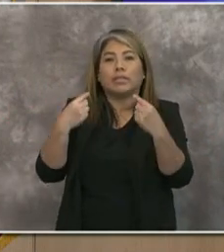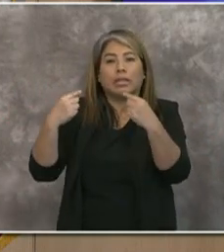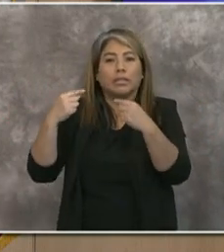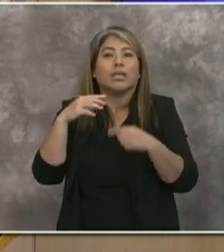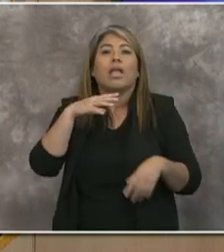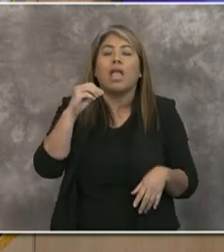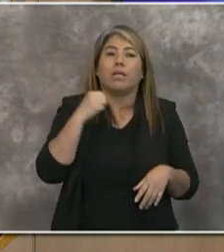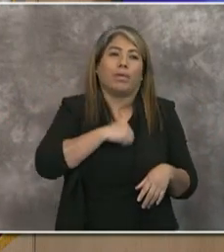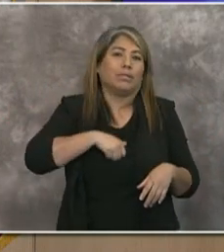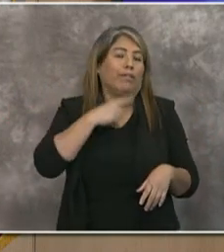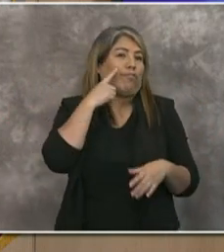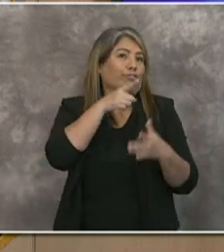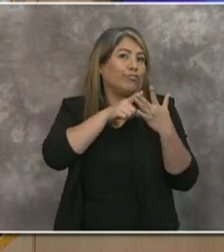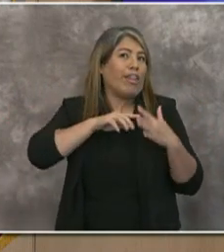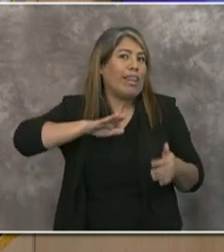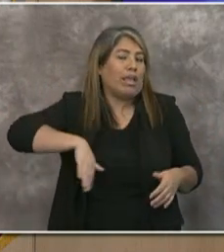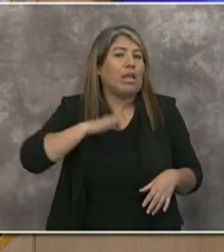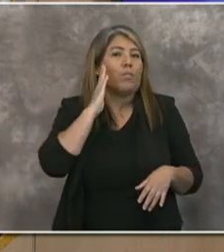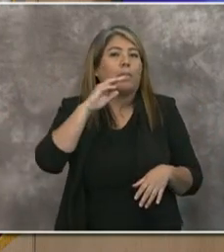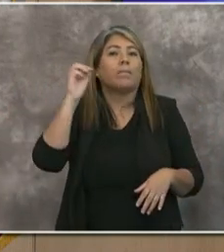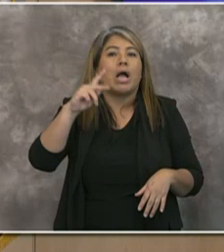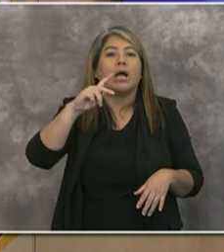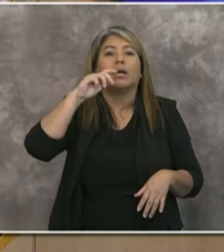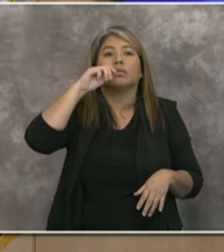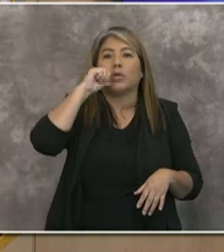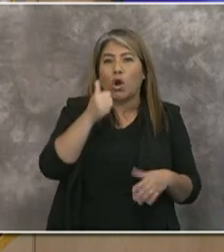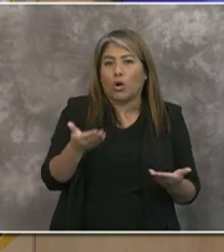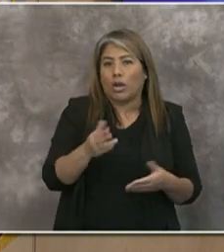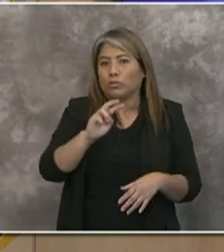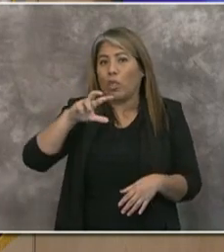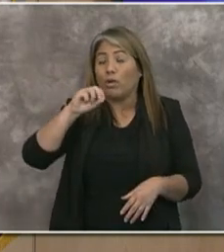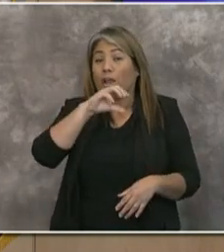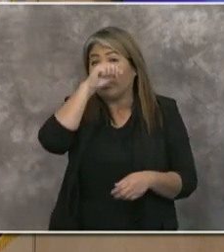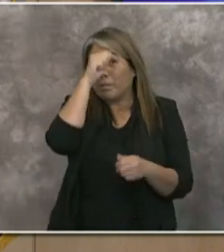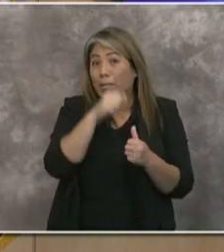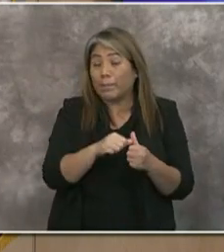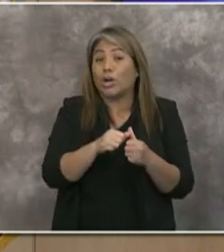for the lateness of starting. We'll be back here tomorrow at 2:30, and